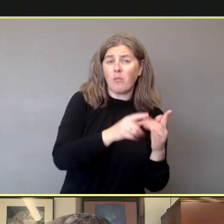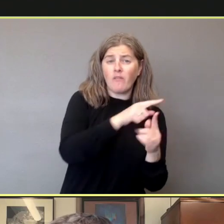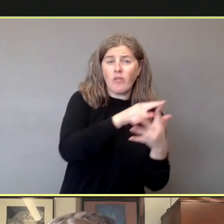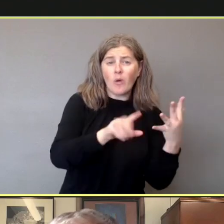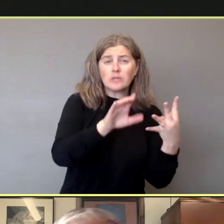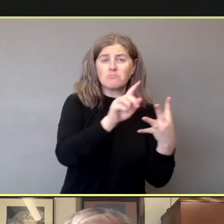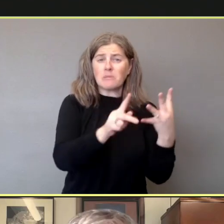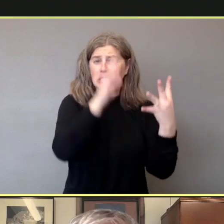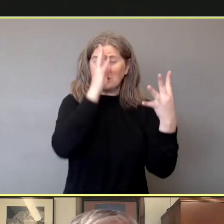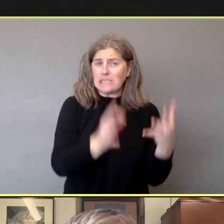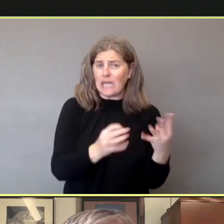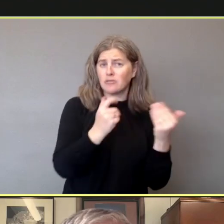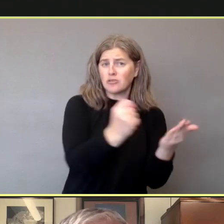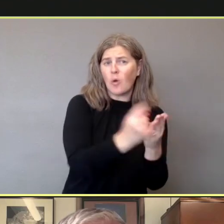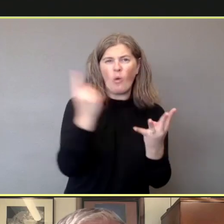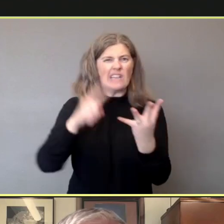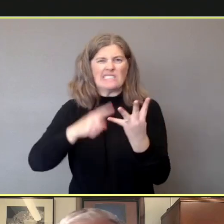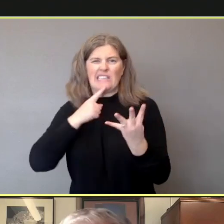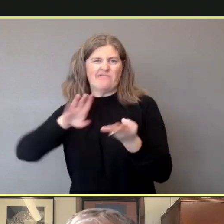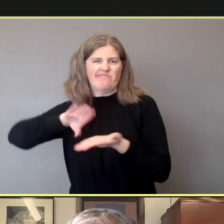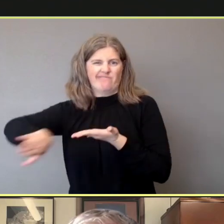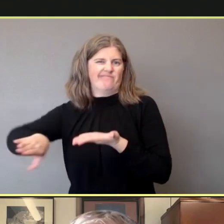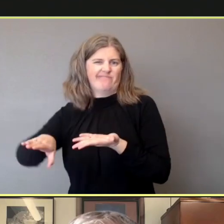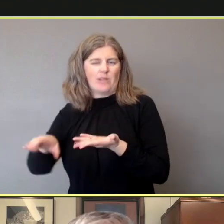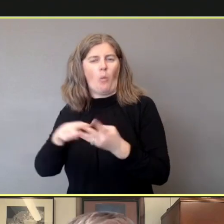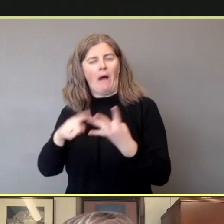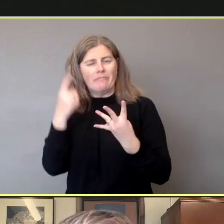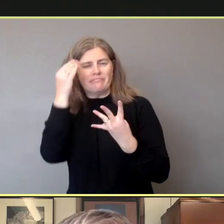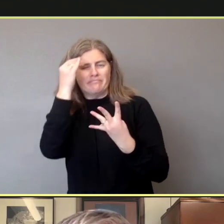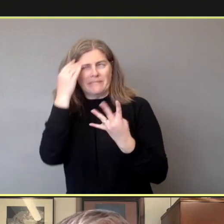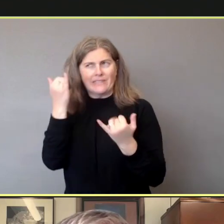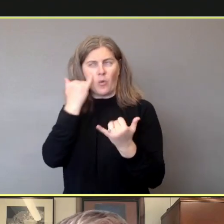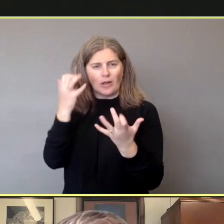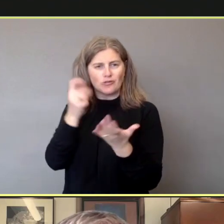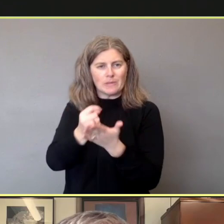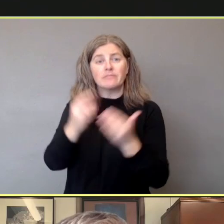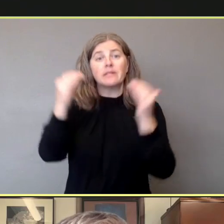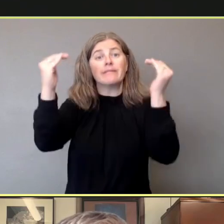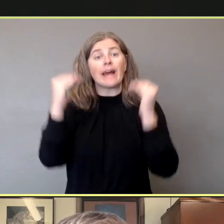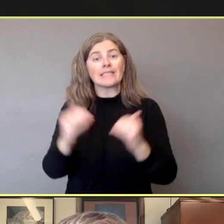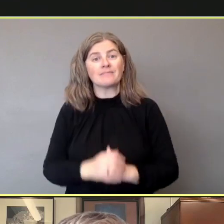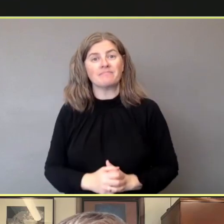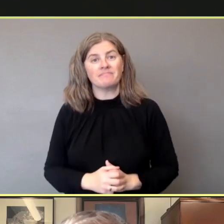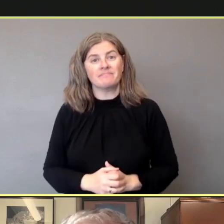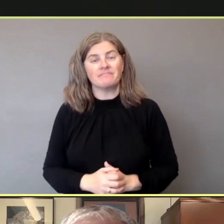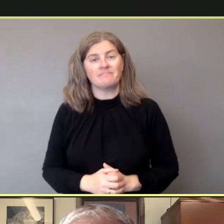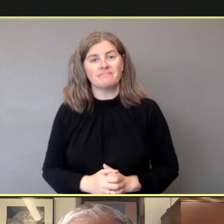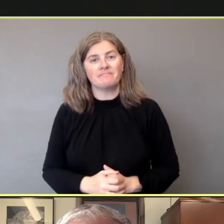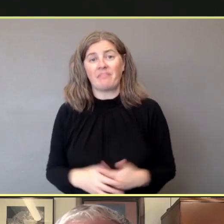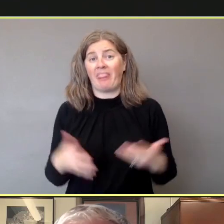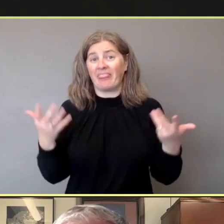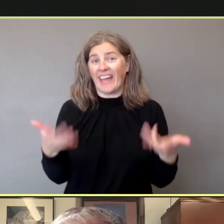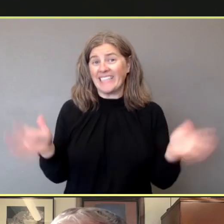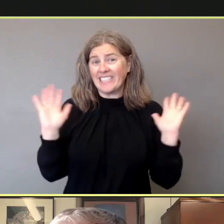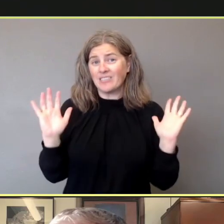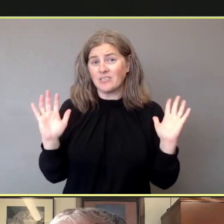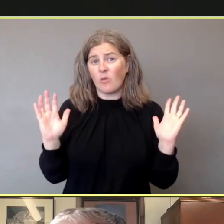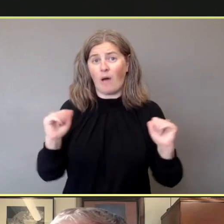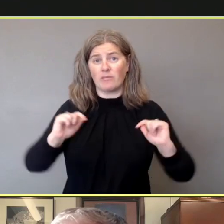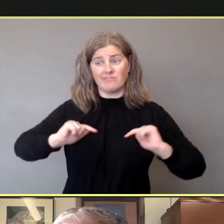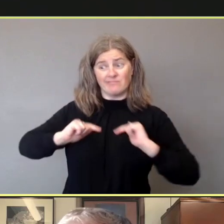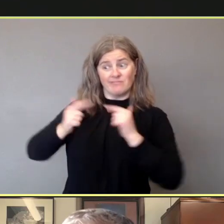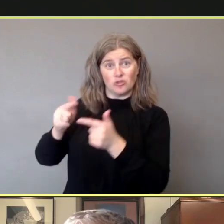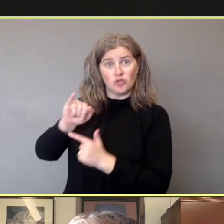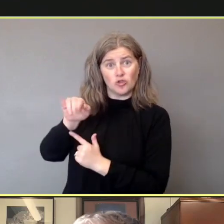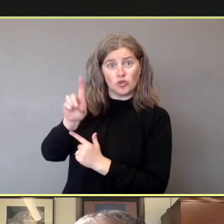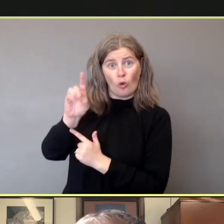chosen treatment. 1 is deferred, and 1 is thinking about it. Next slide. And that's it. So Jody, I'm going to turn it back to you,